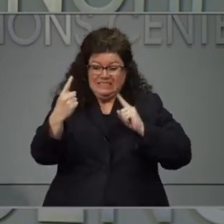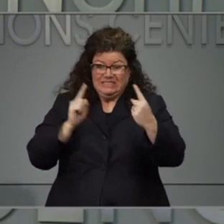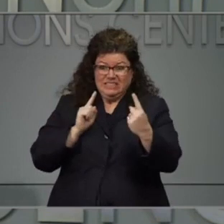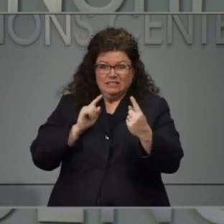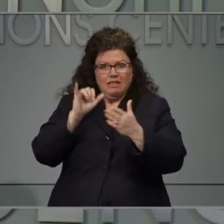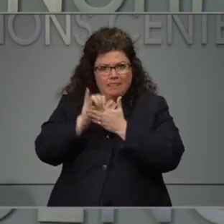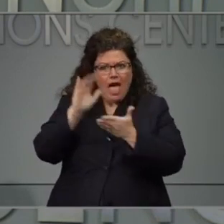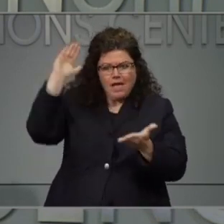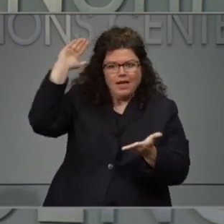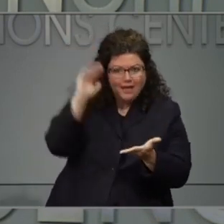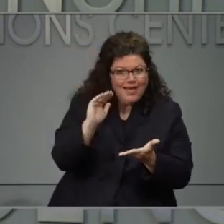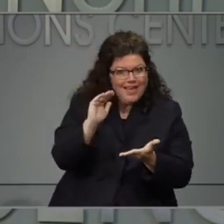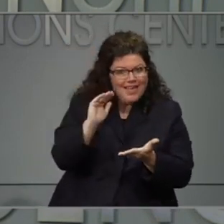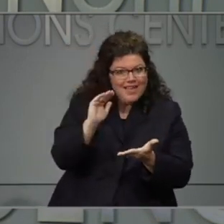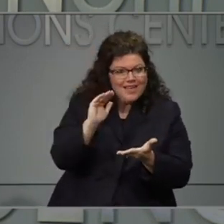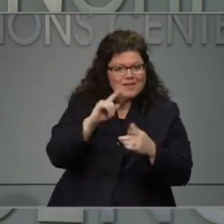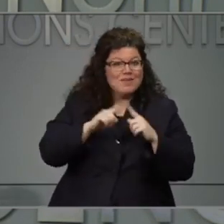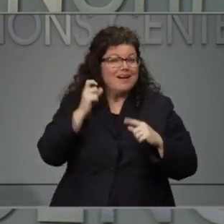right now, we've got to keep it up.